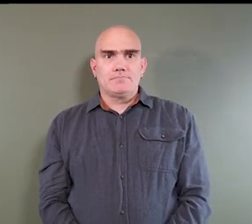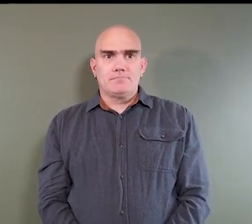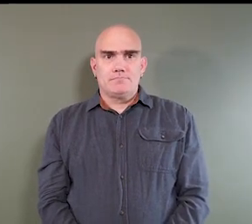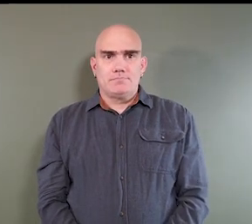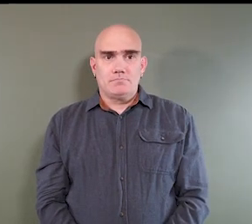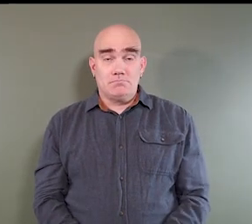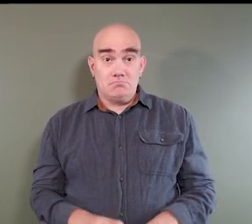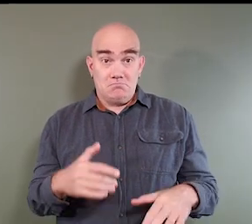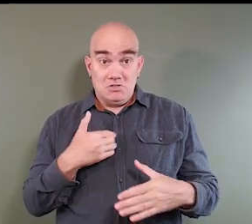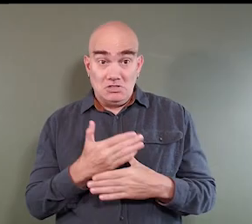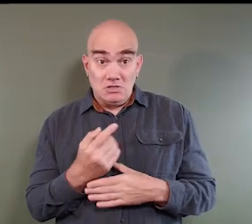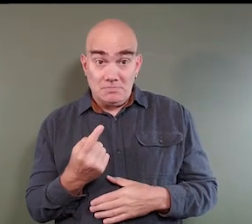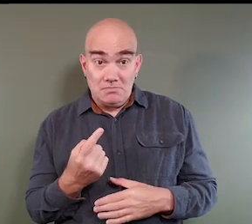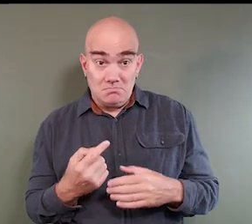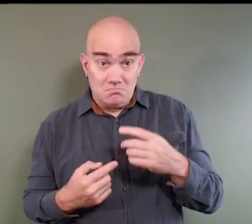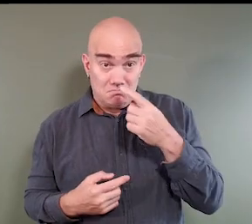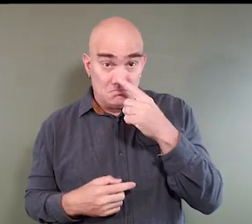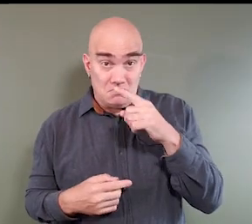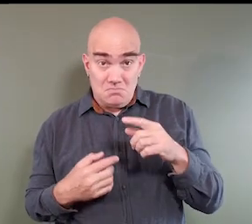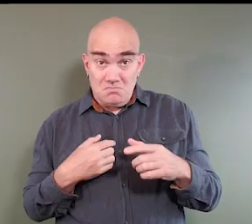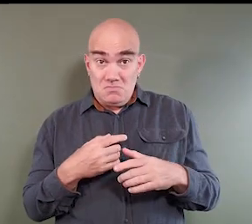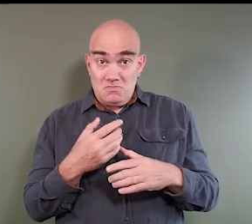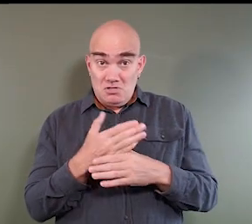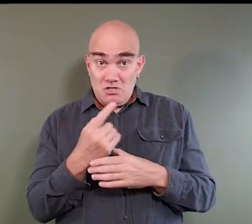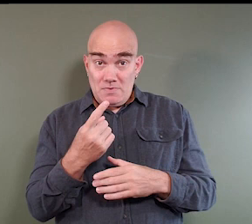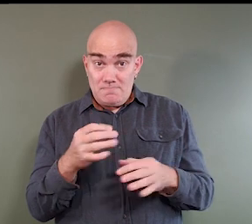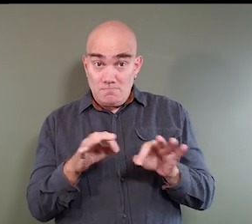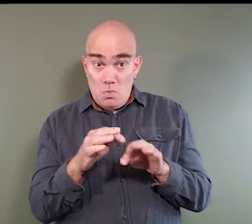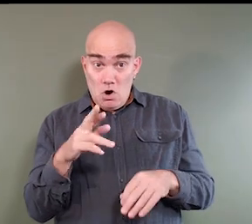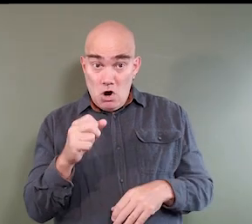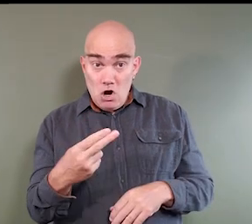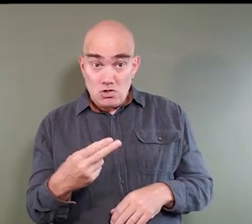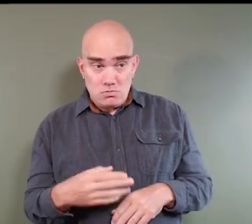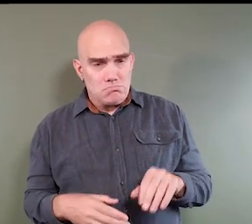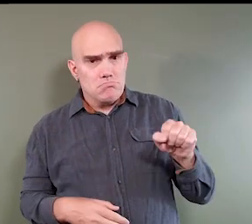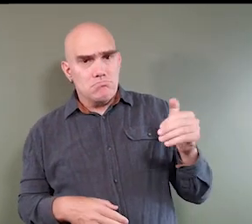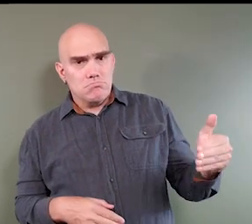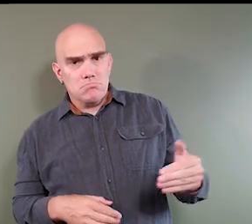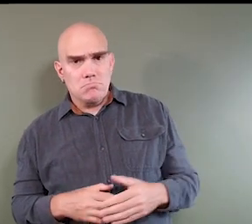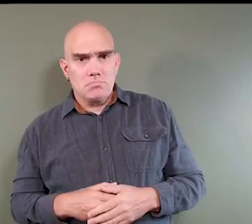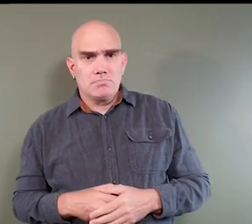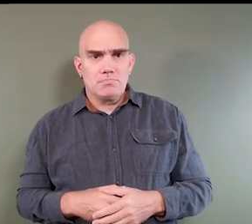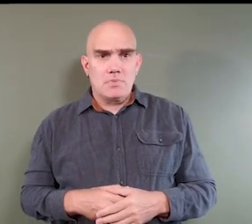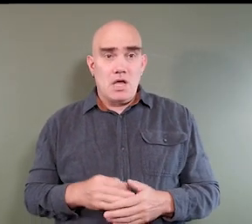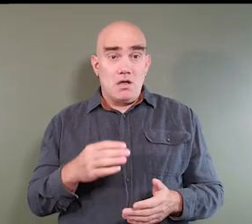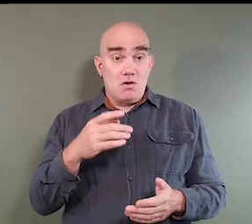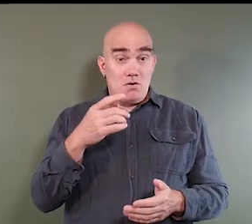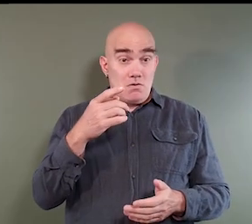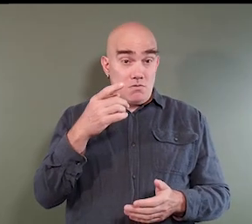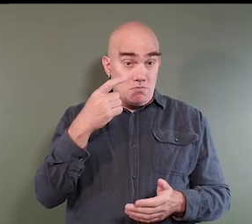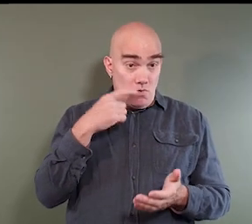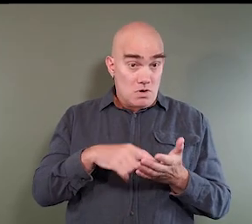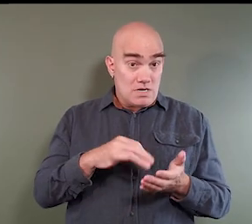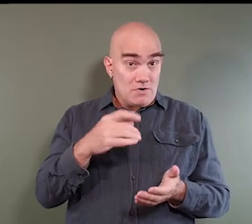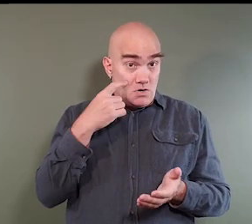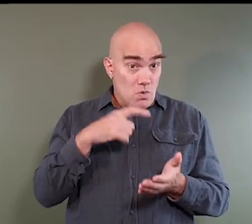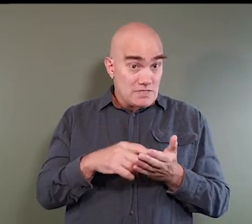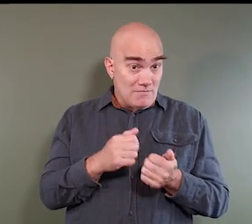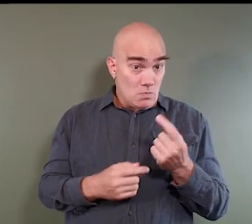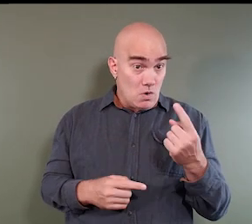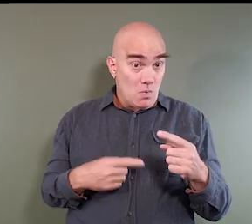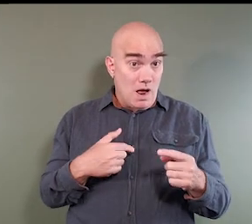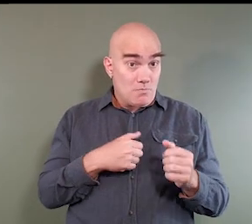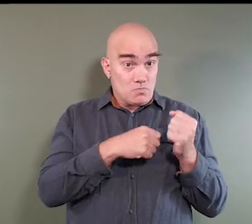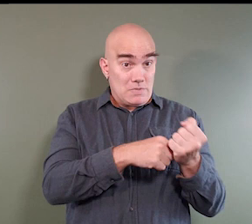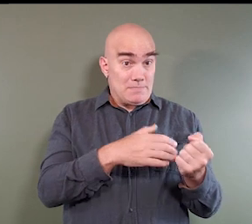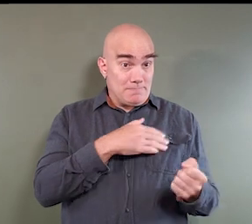So May I share something? May I share Yeah. something very important, Harsh? Yes. As you know, if you notice, everyone,